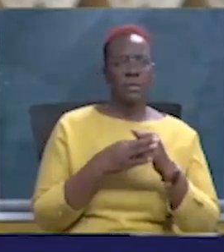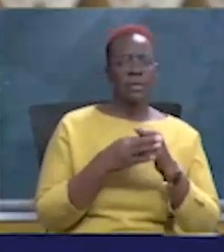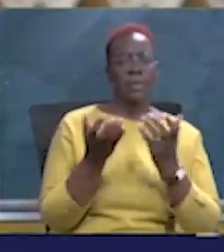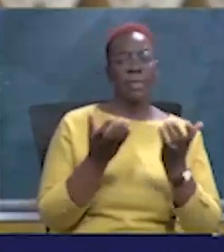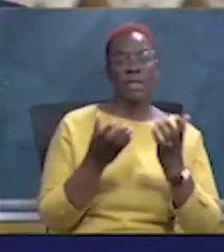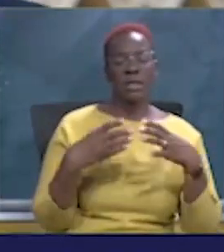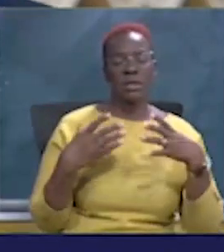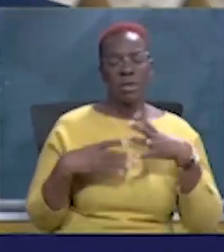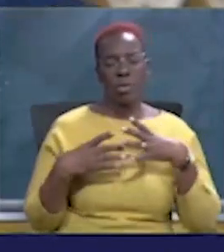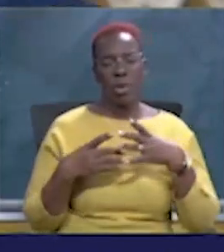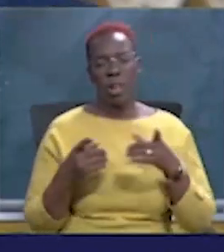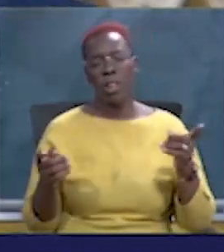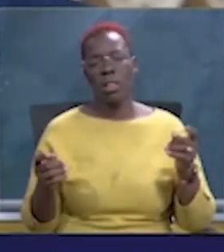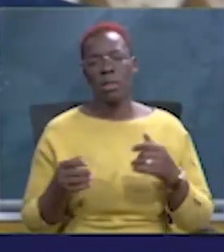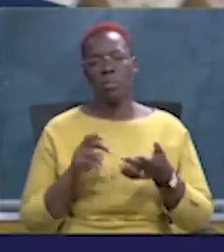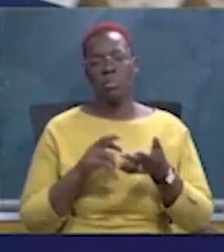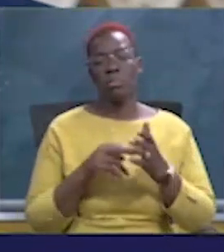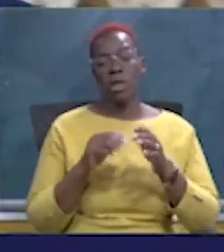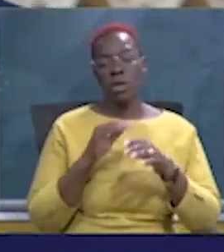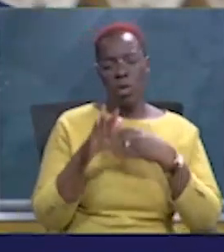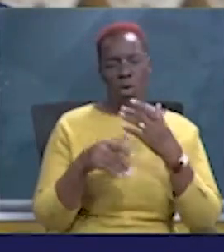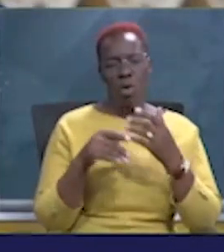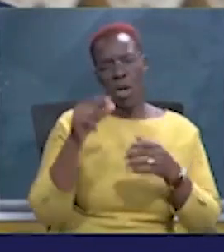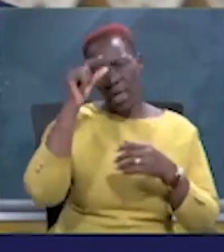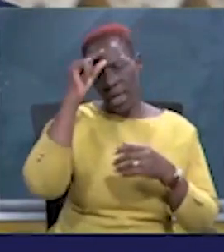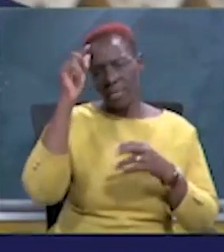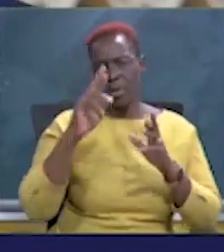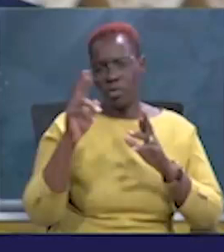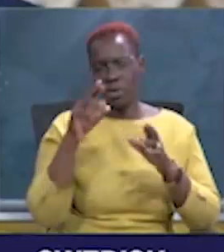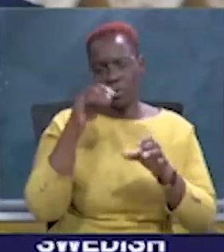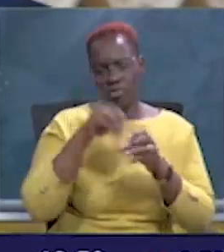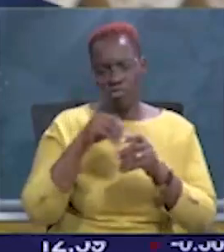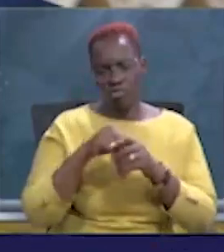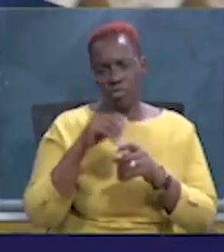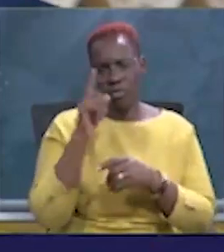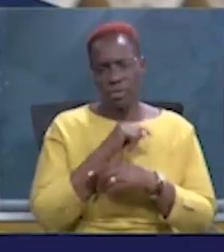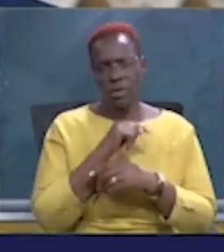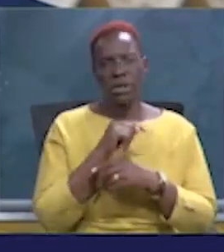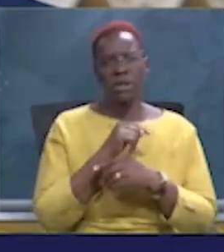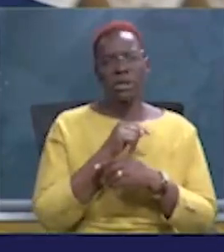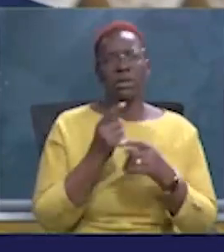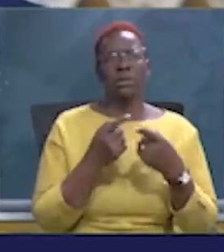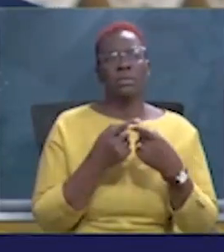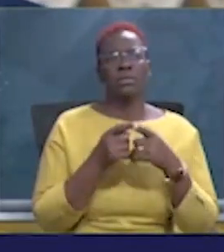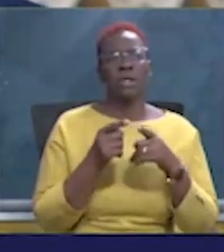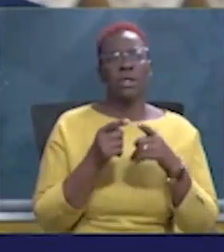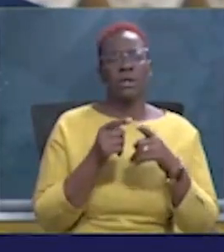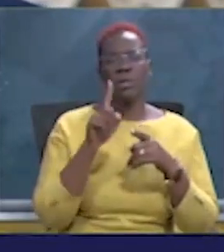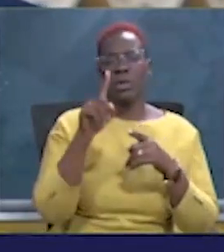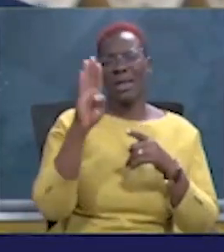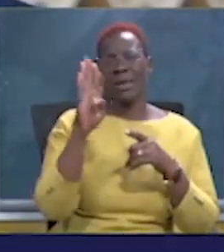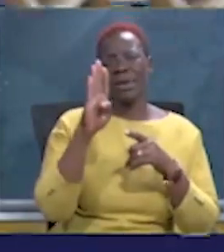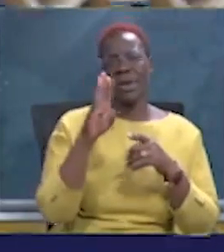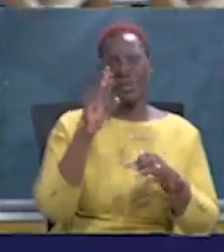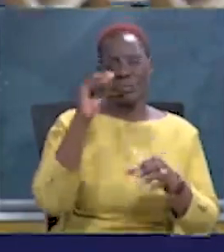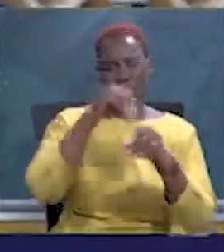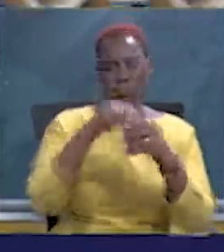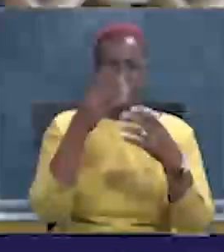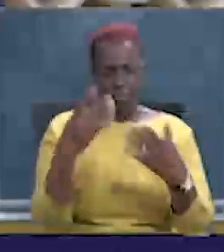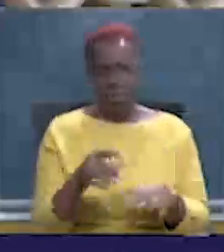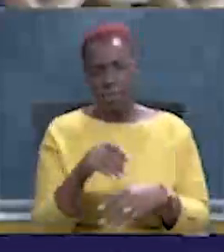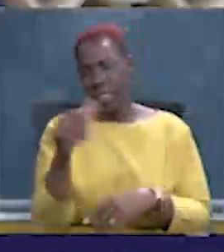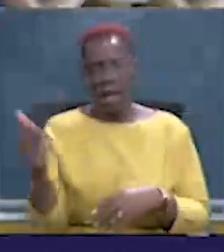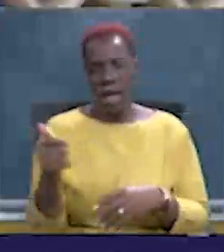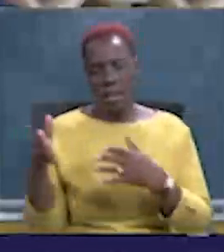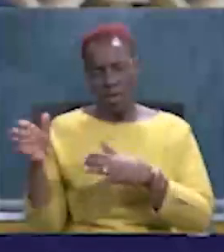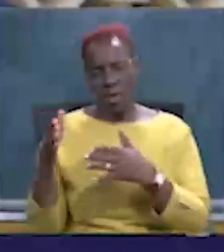traders. So in total, I think the government has already invested about a billion shillings. There are other